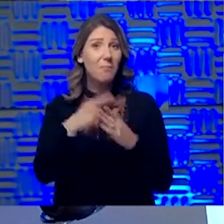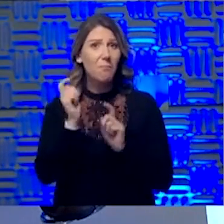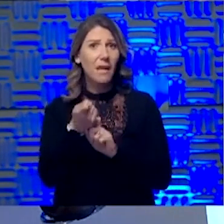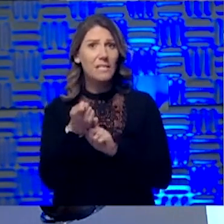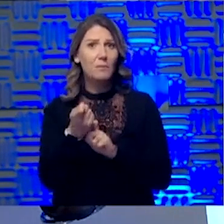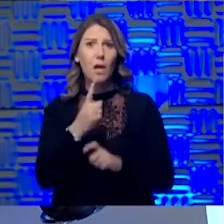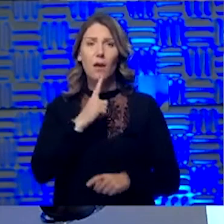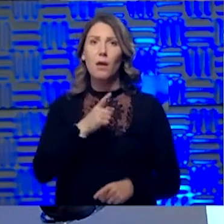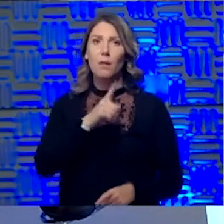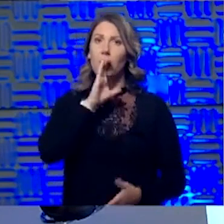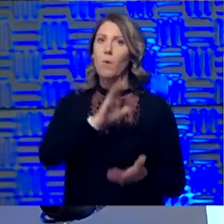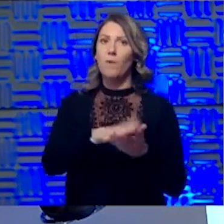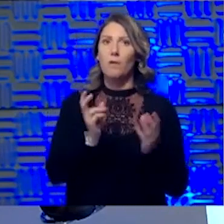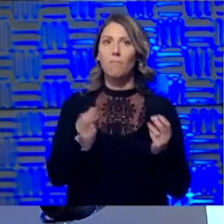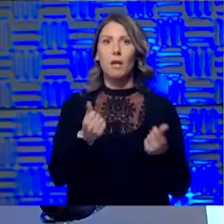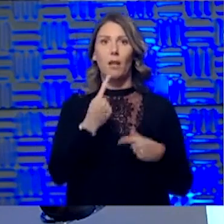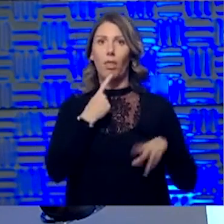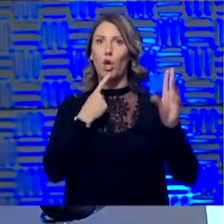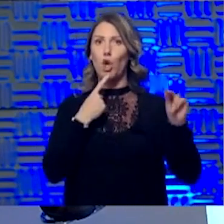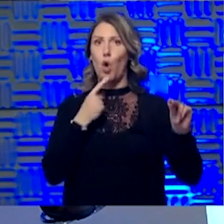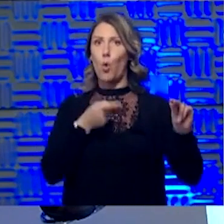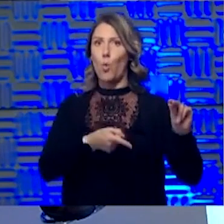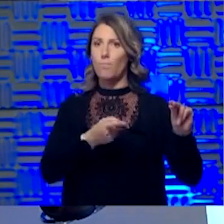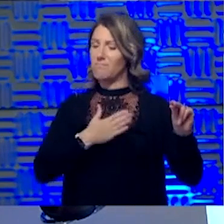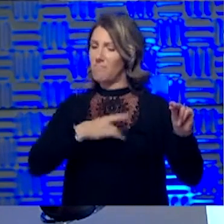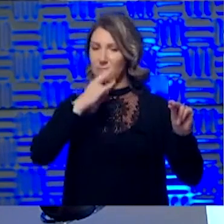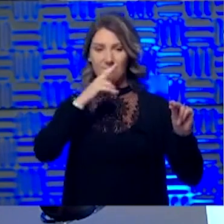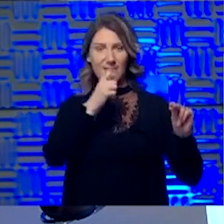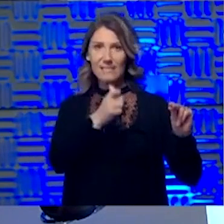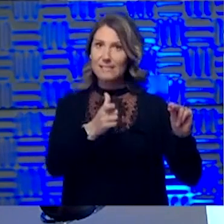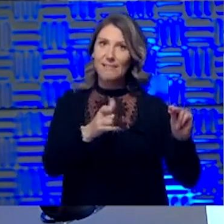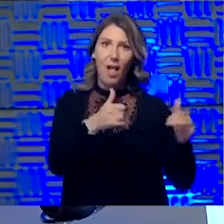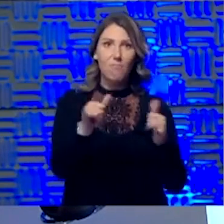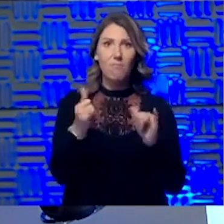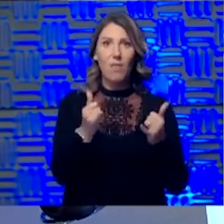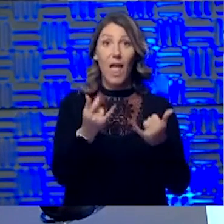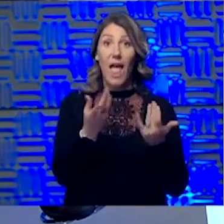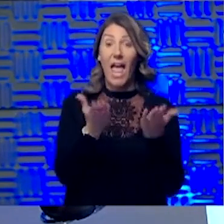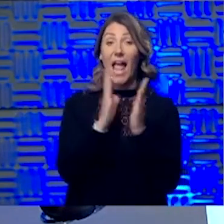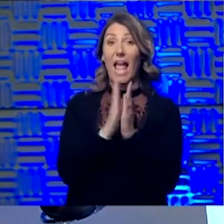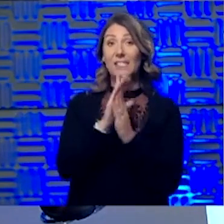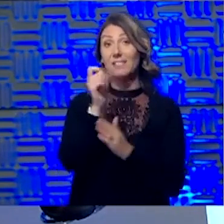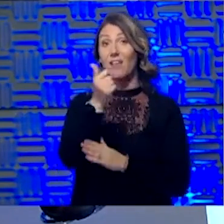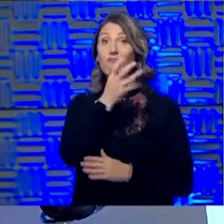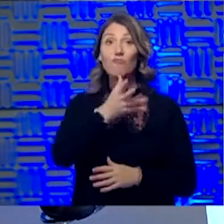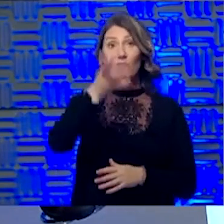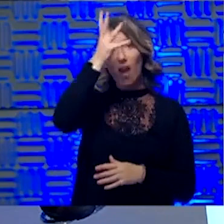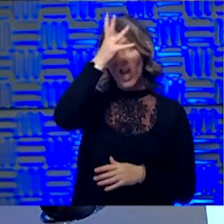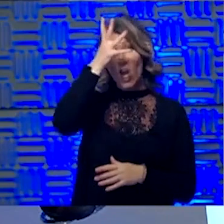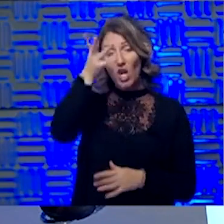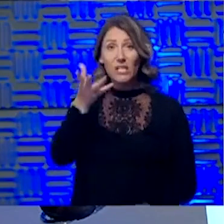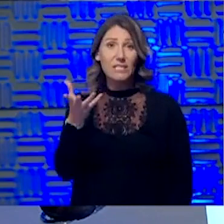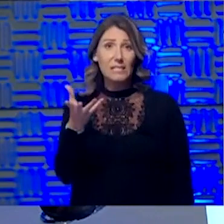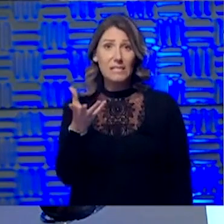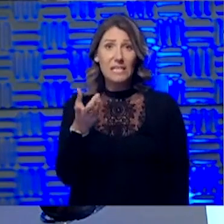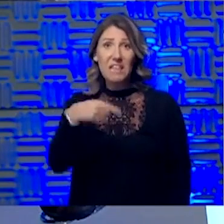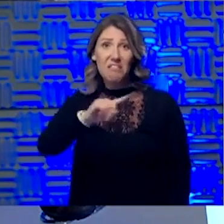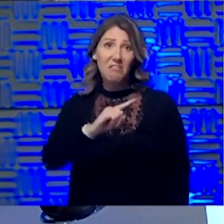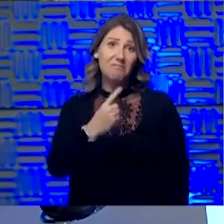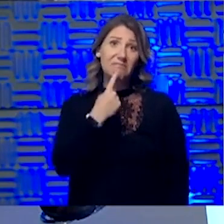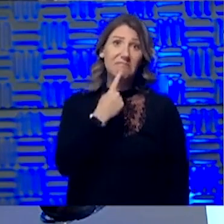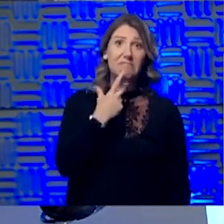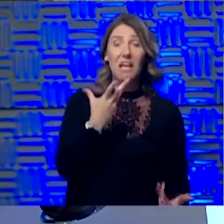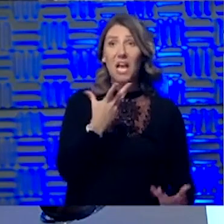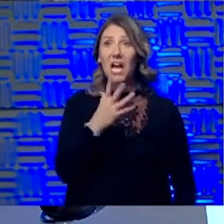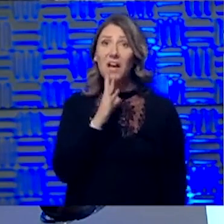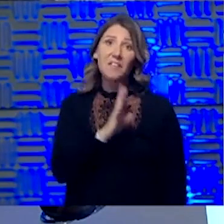don't want my kids to play." And someone else, we asked some other parents last night, and the best answer I got was, "Hey, they're 5 and 7. Are they going to be any worse off if they miss one